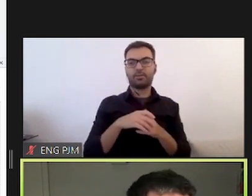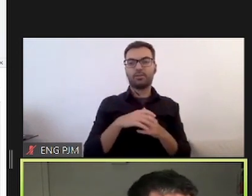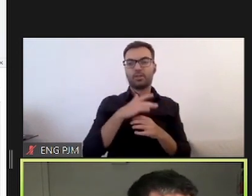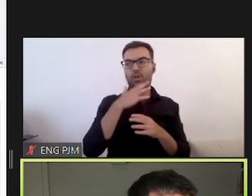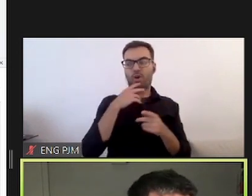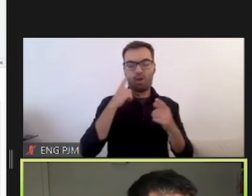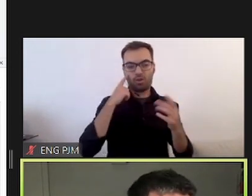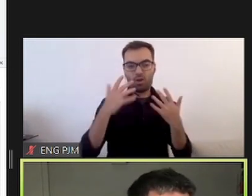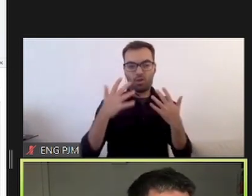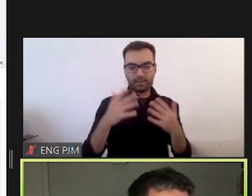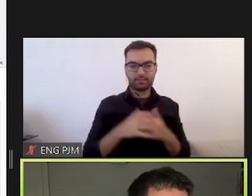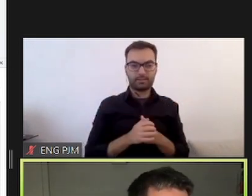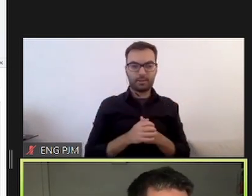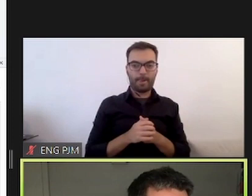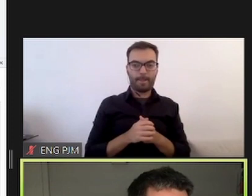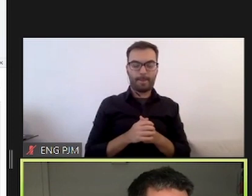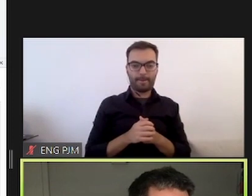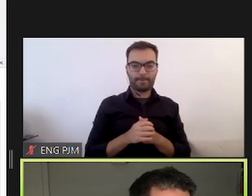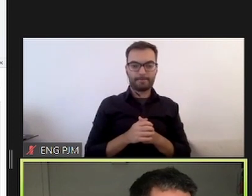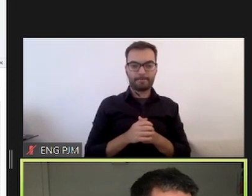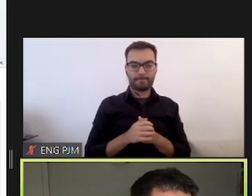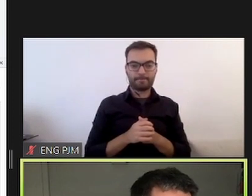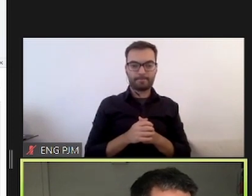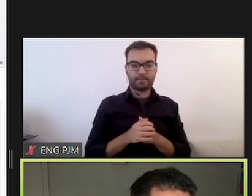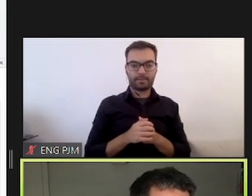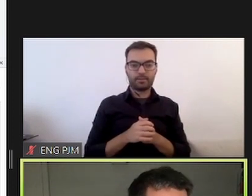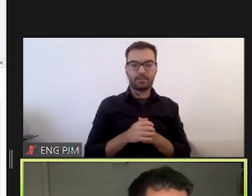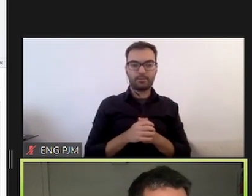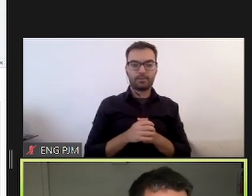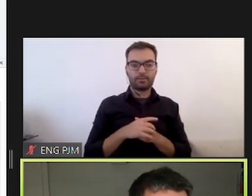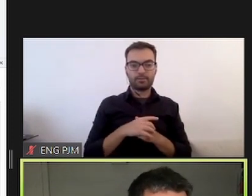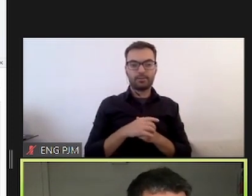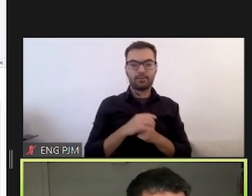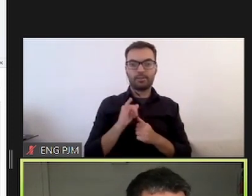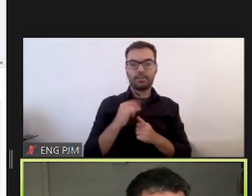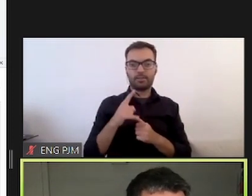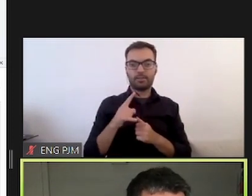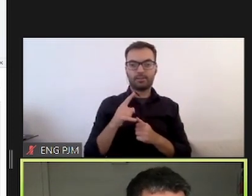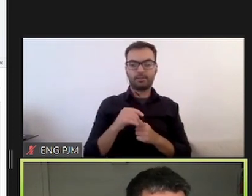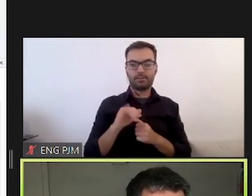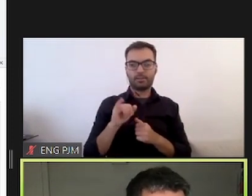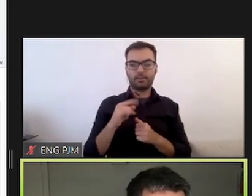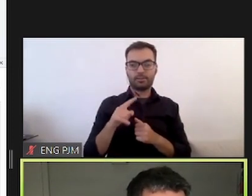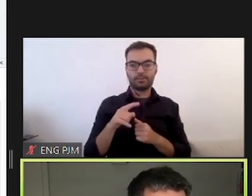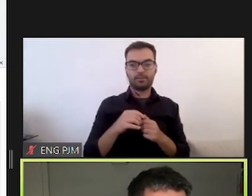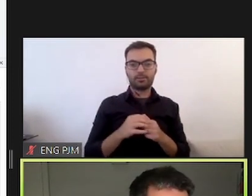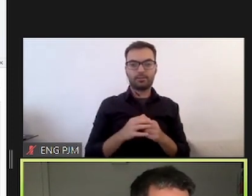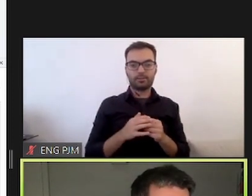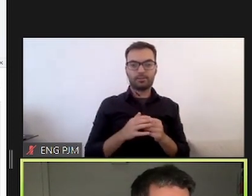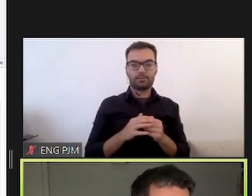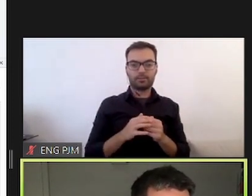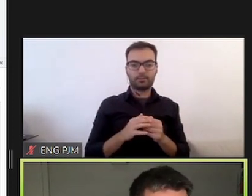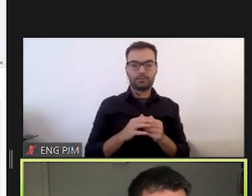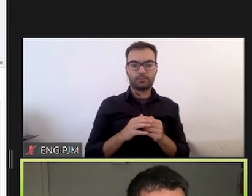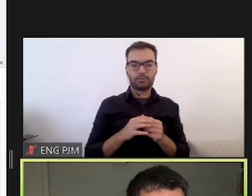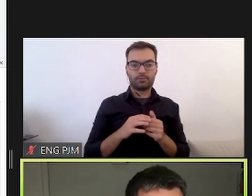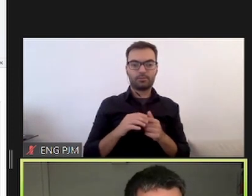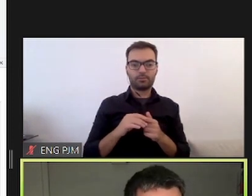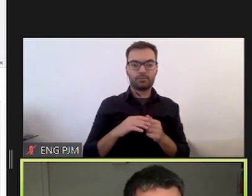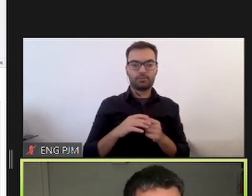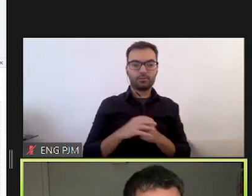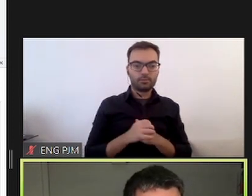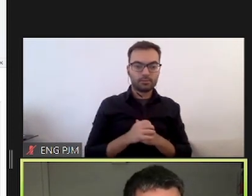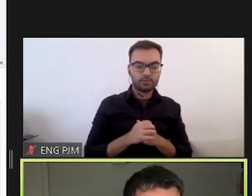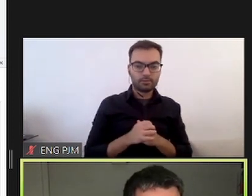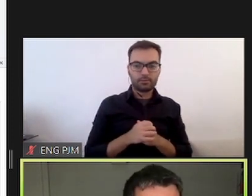contrast issues, and IDs, which is listed on the page. There is also DOM